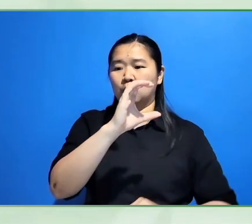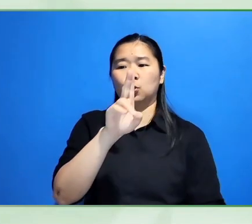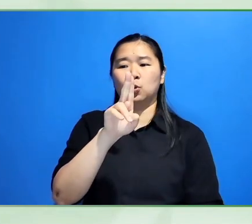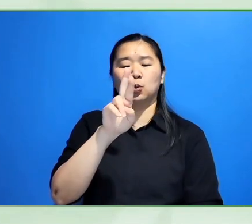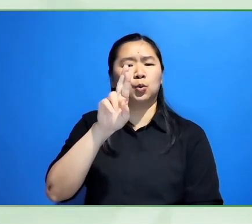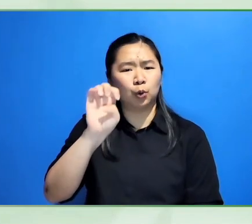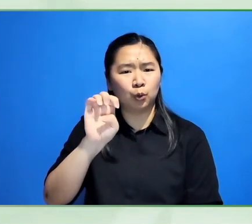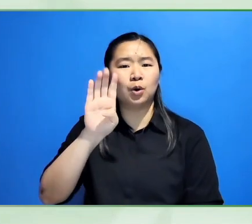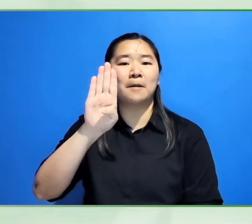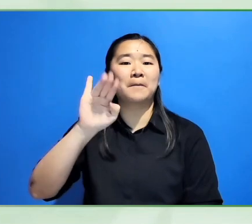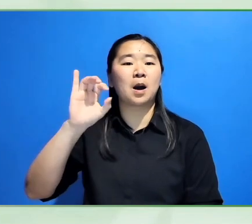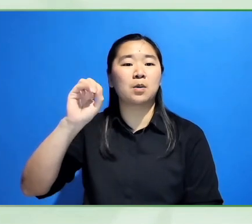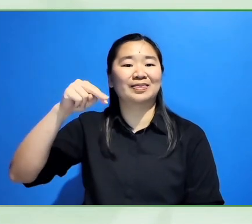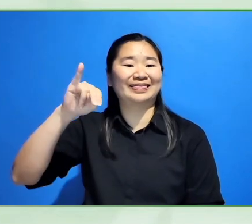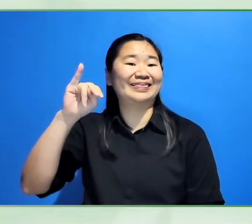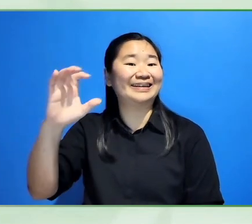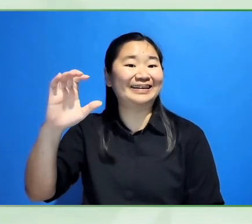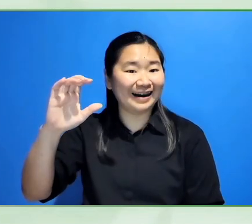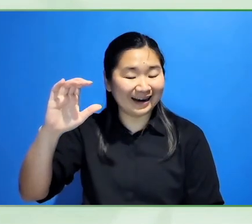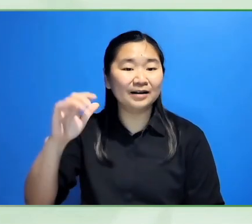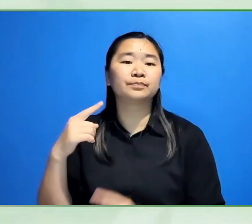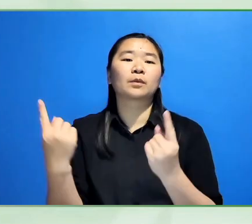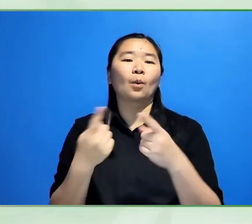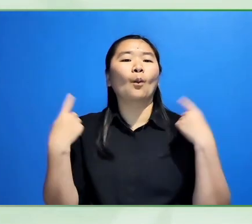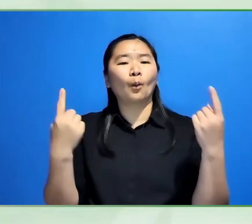change the slides? It's coming.